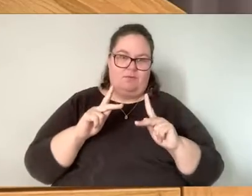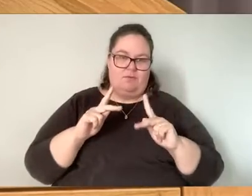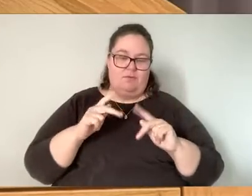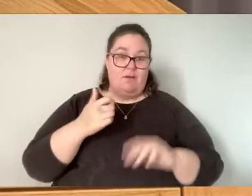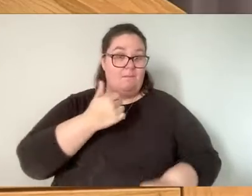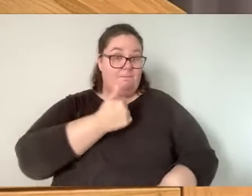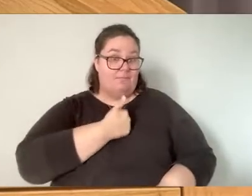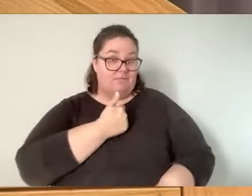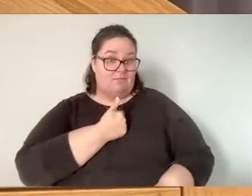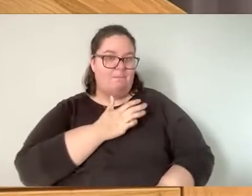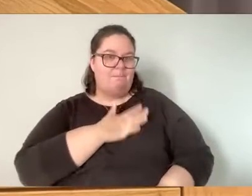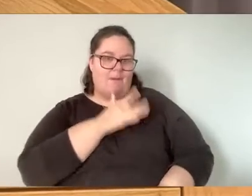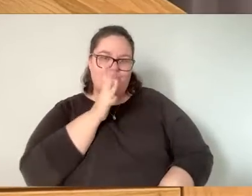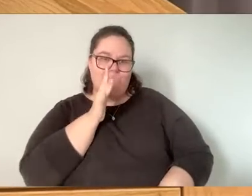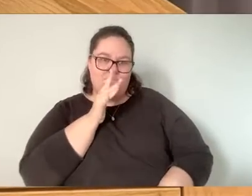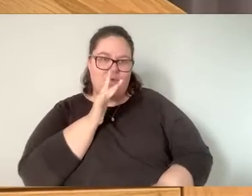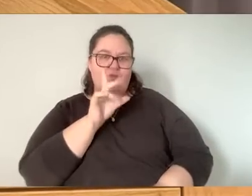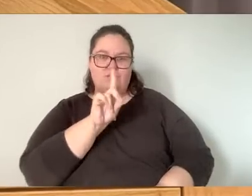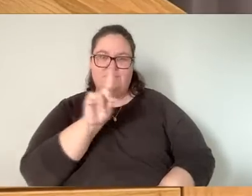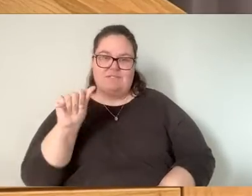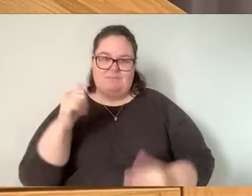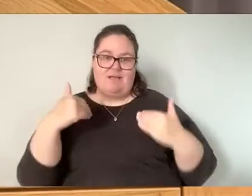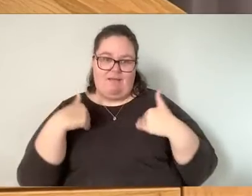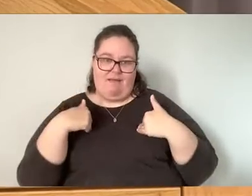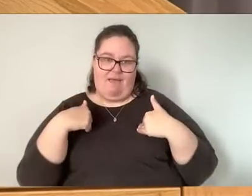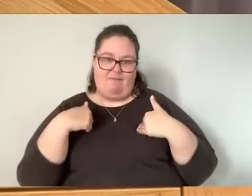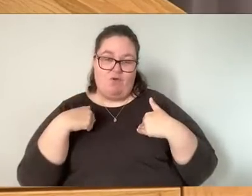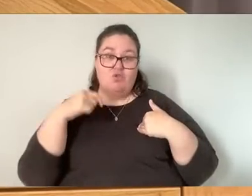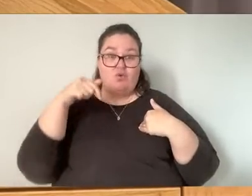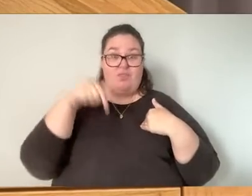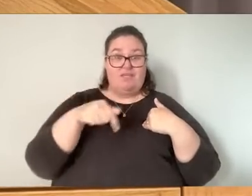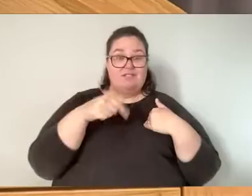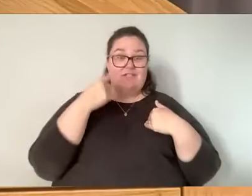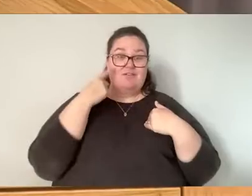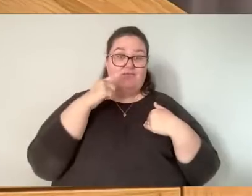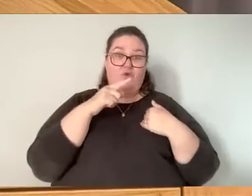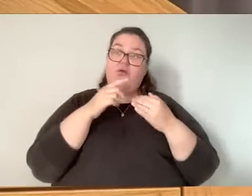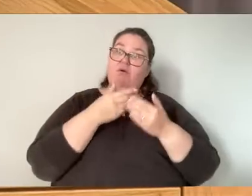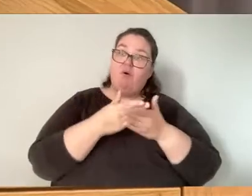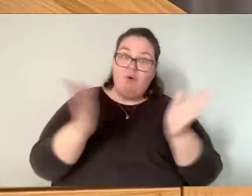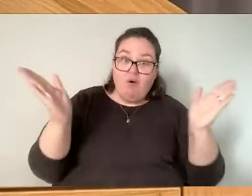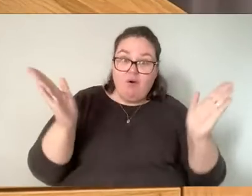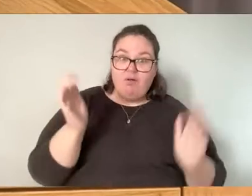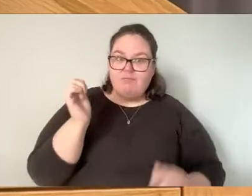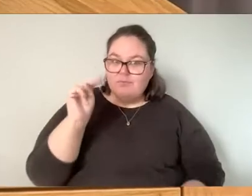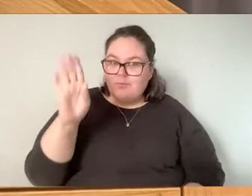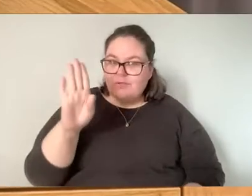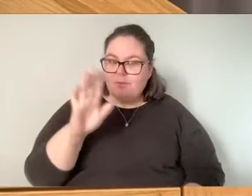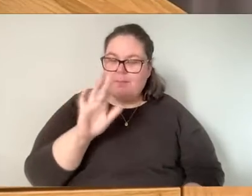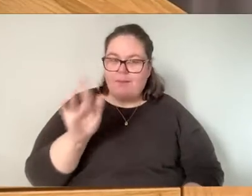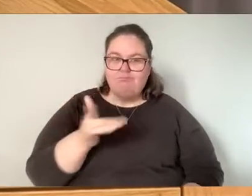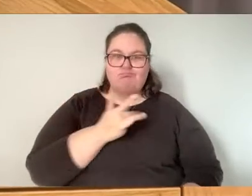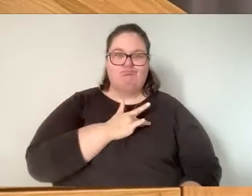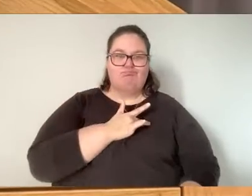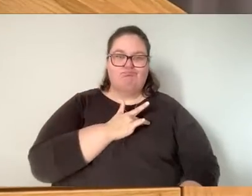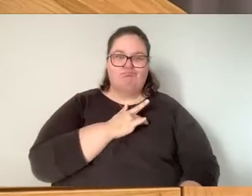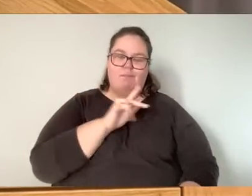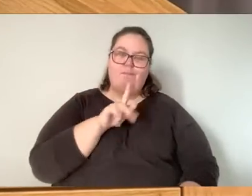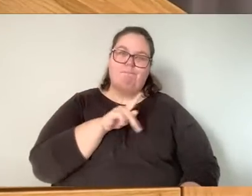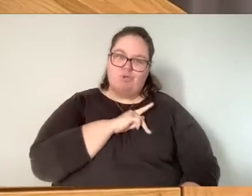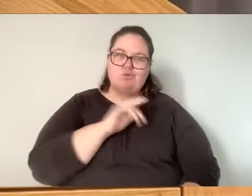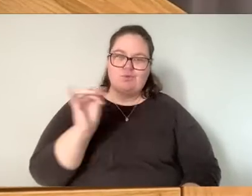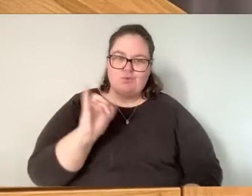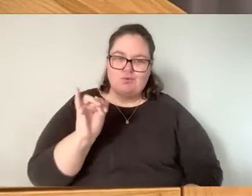with a disability, this plan is public and personal. It gives me hope that no other family will have difficulty accessing